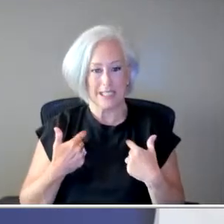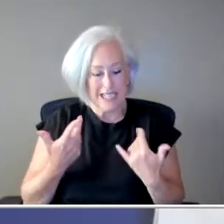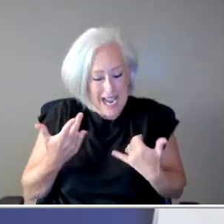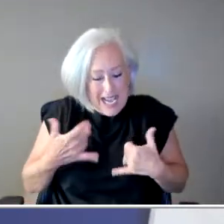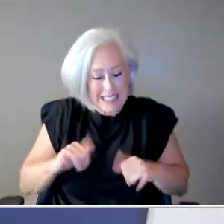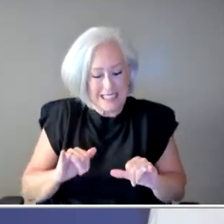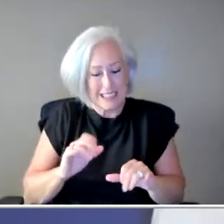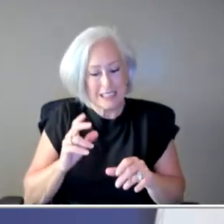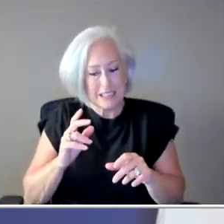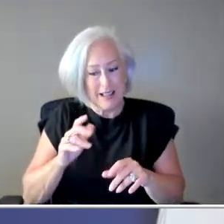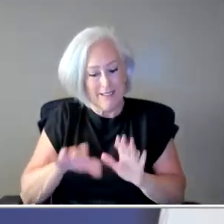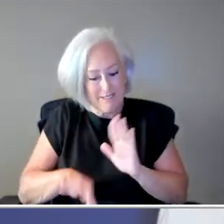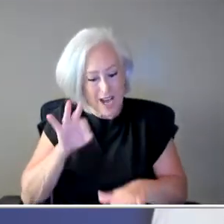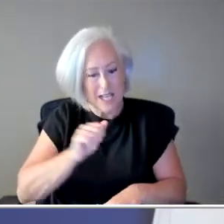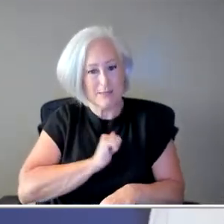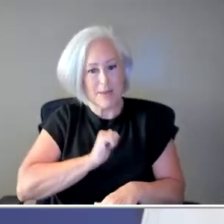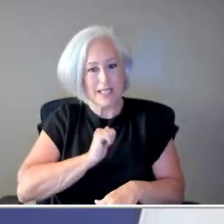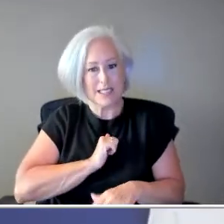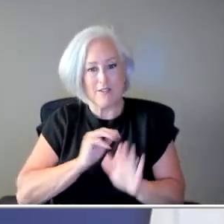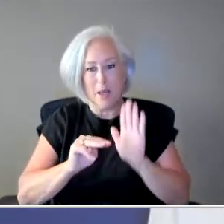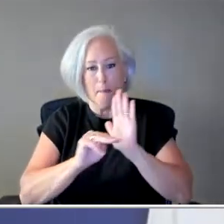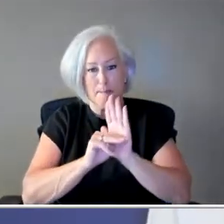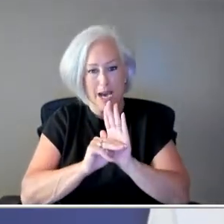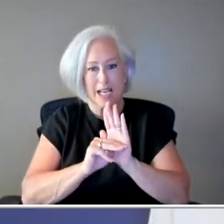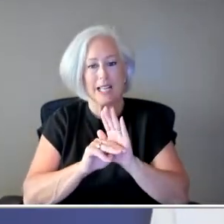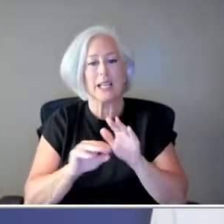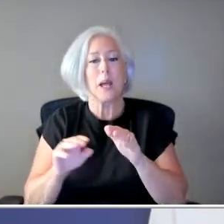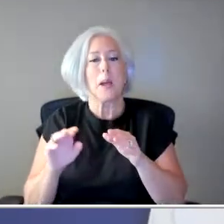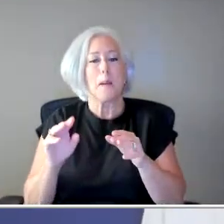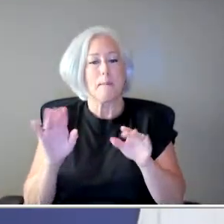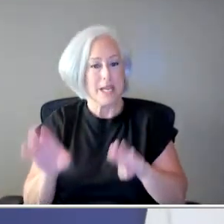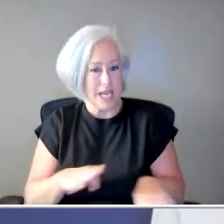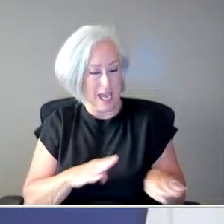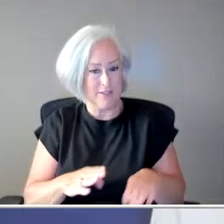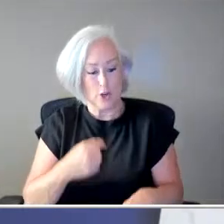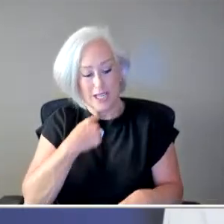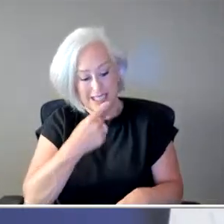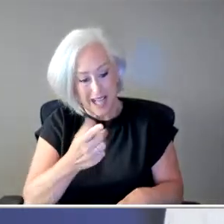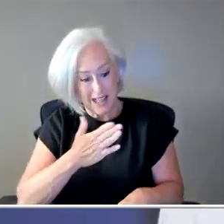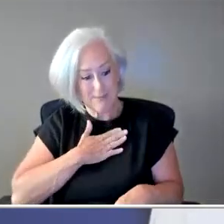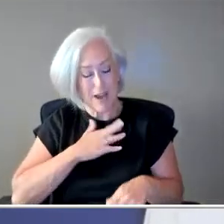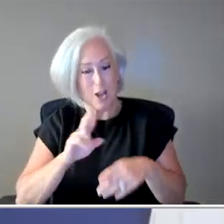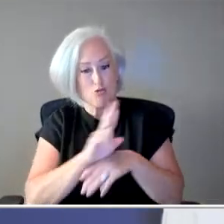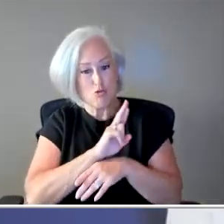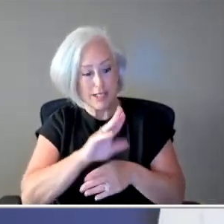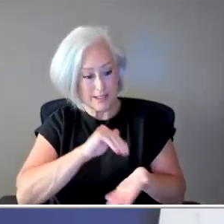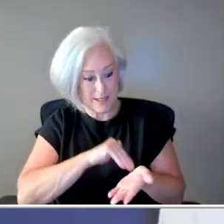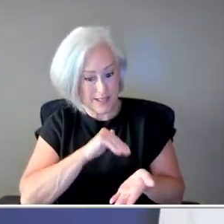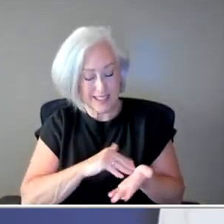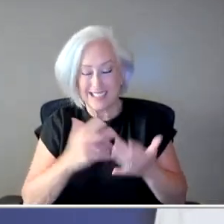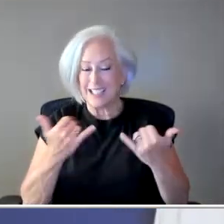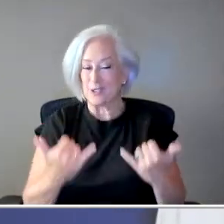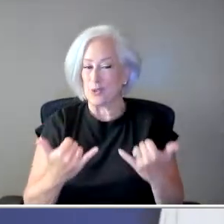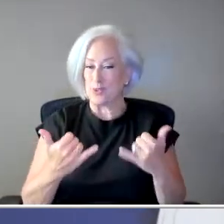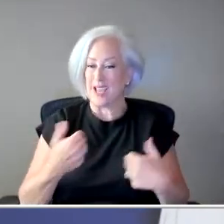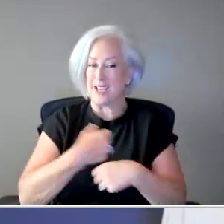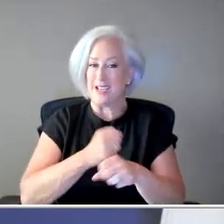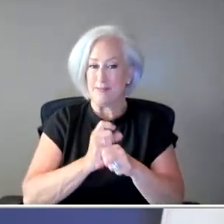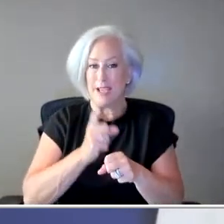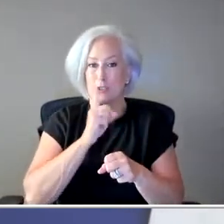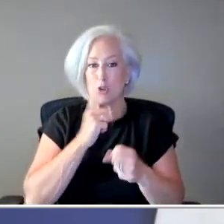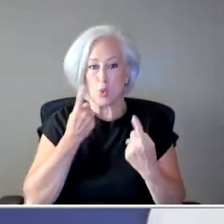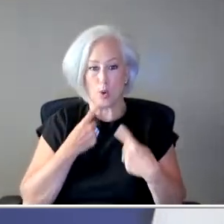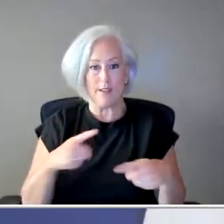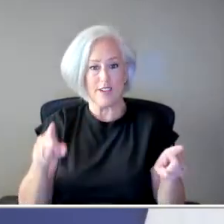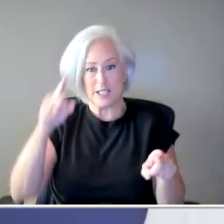myself just simply modeling these behaviors, like telling my residents, hey, you know, like, today we need to make sure that we're efficient because I